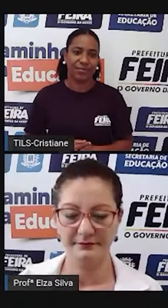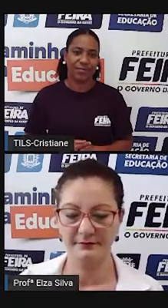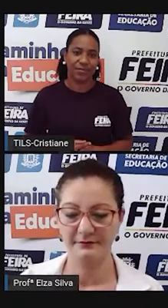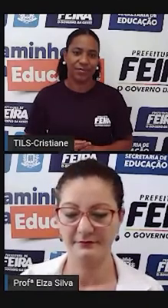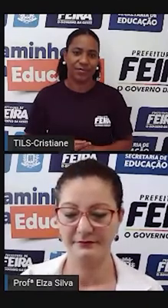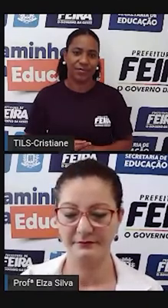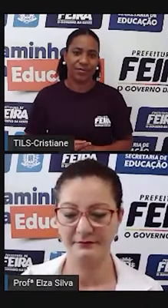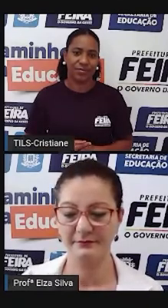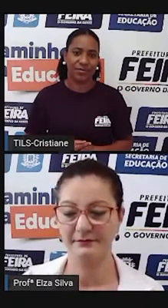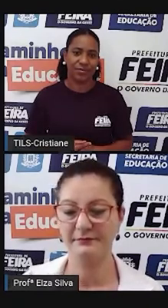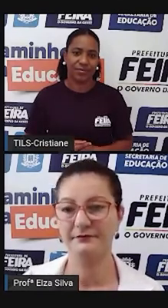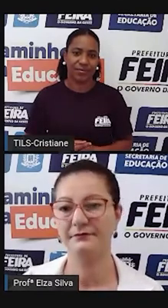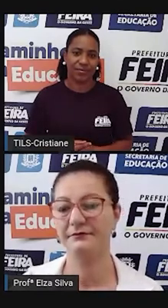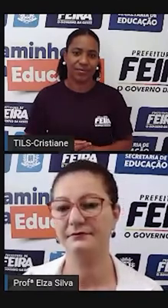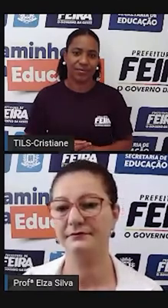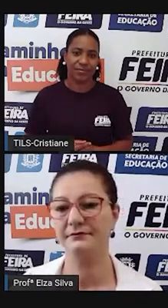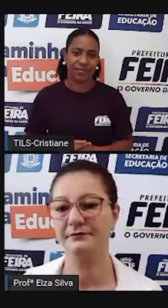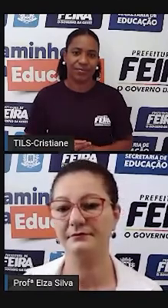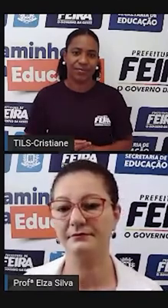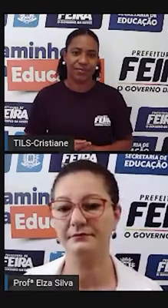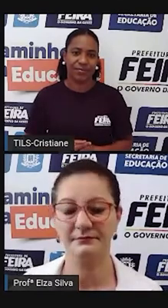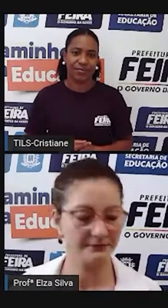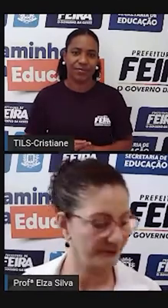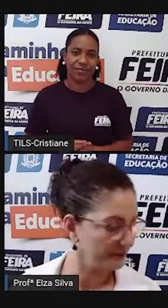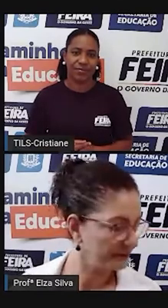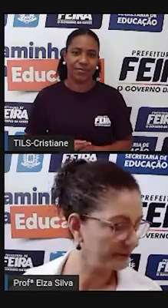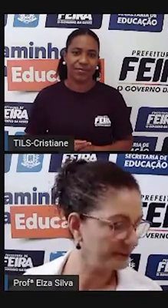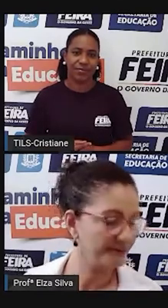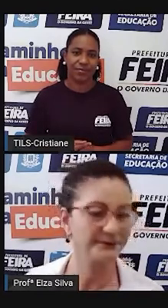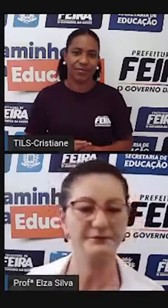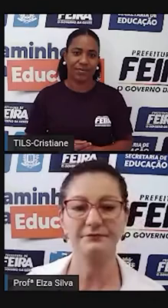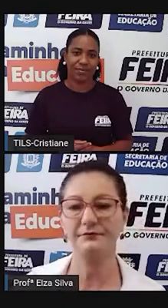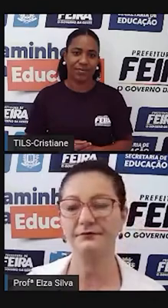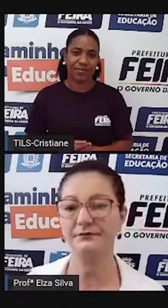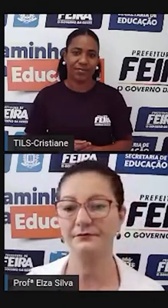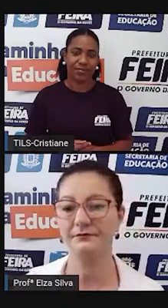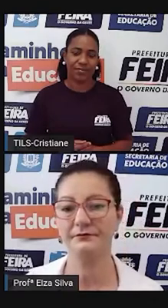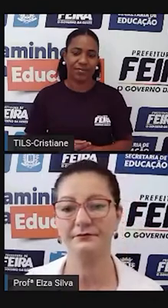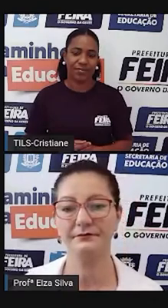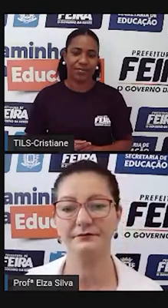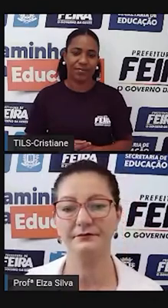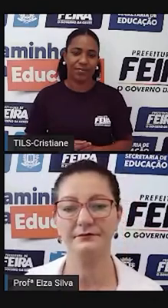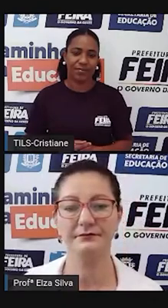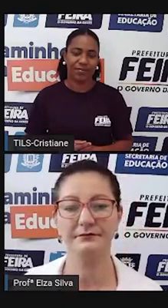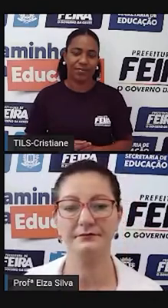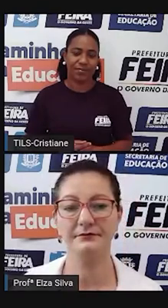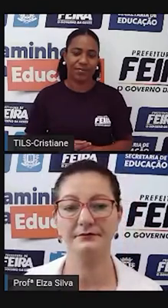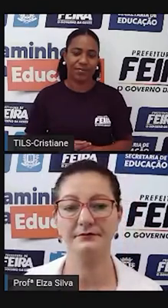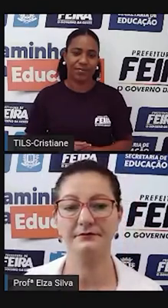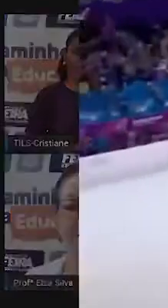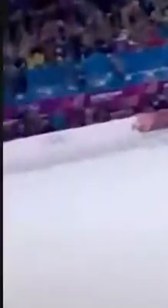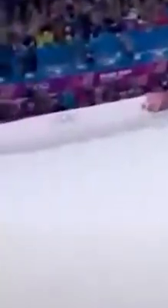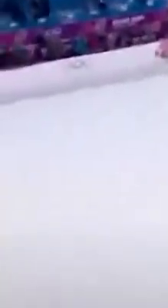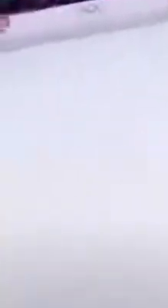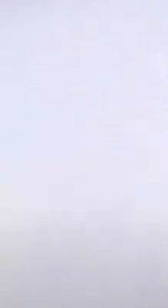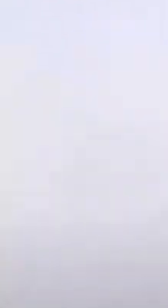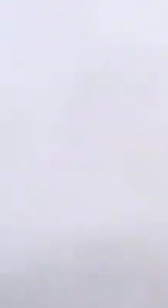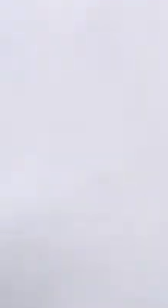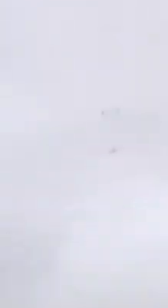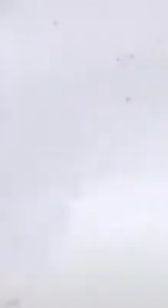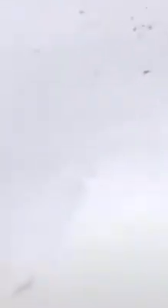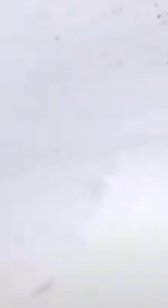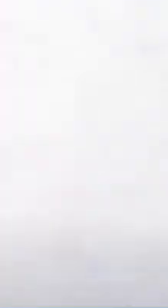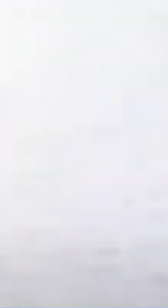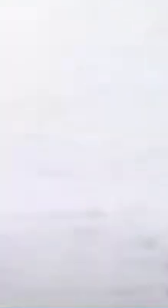Once again, U.S. service members worldwide will have online streaming access to NBC Universal's coverage of the Winter Olympics in Pyeongchang, South